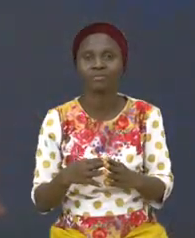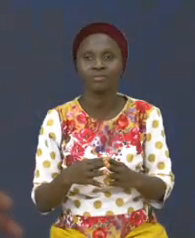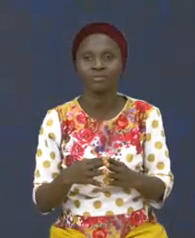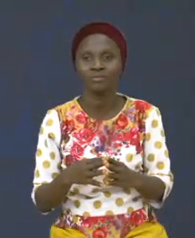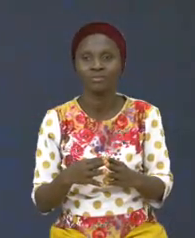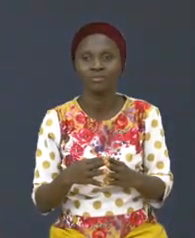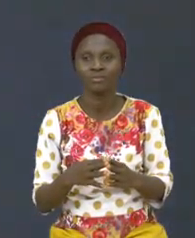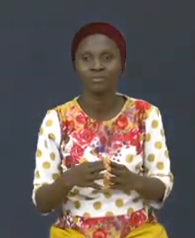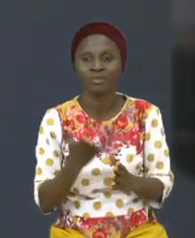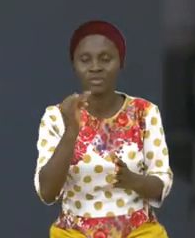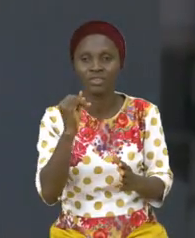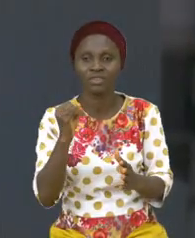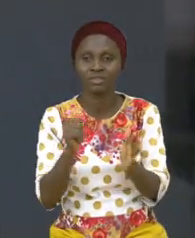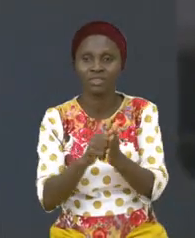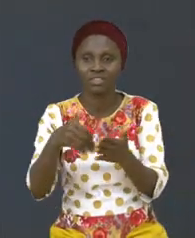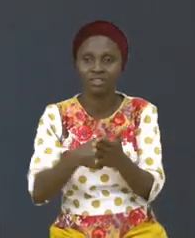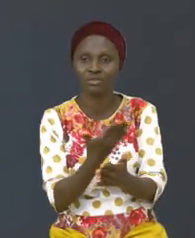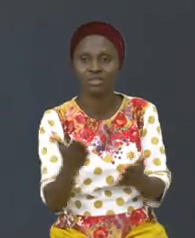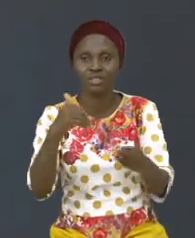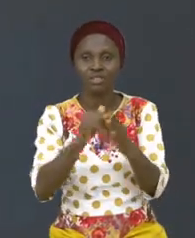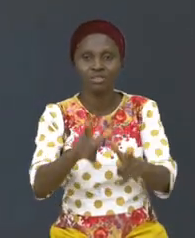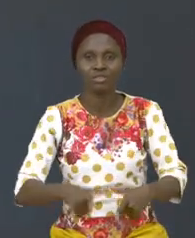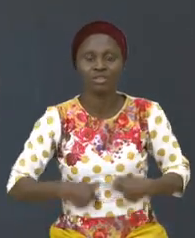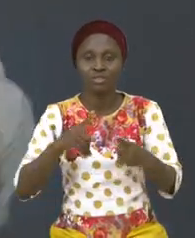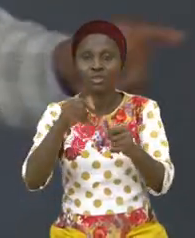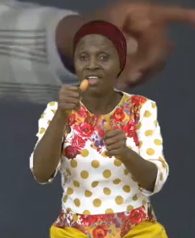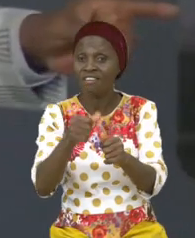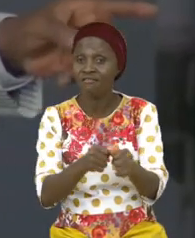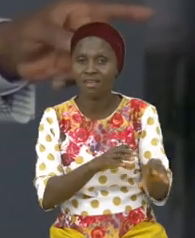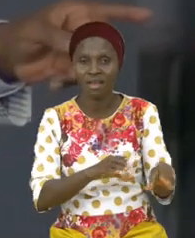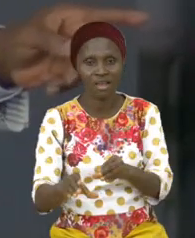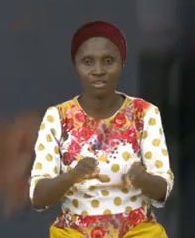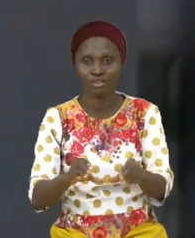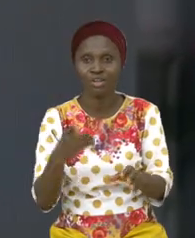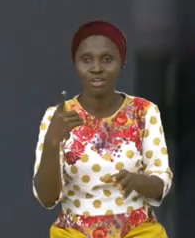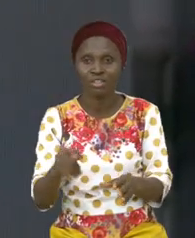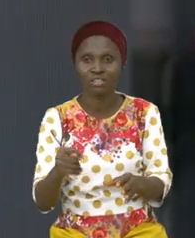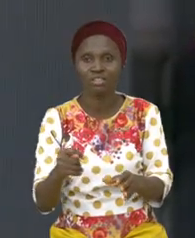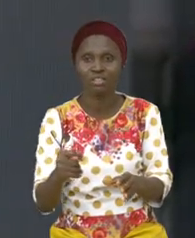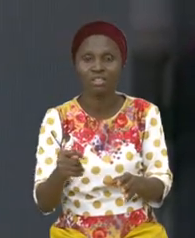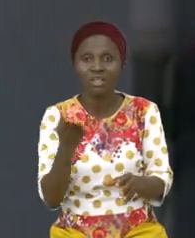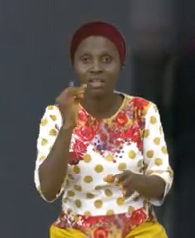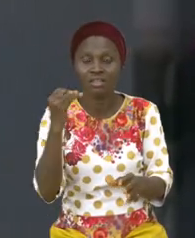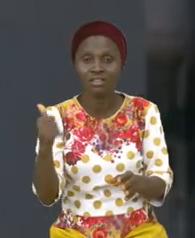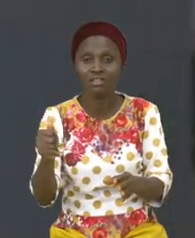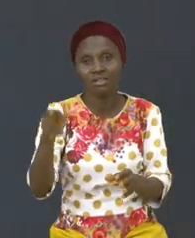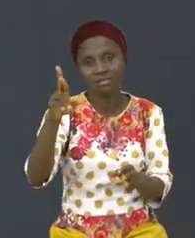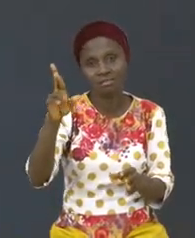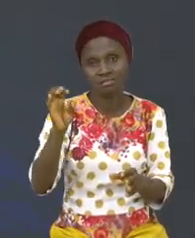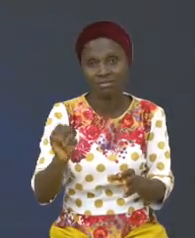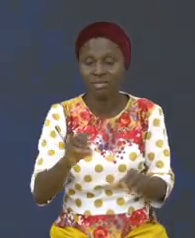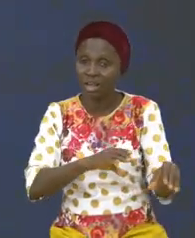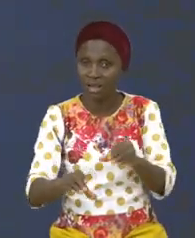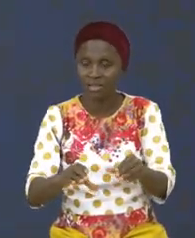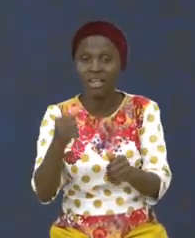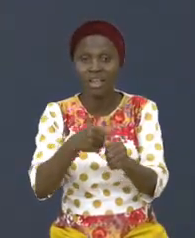law in your life. To every action, there is a reaction. And everything that